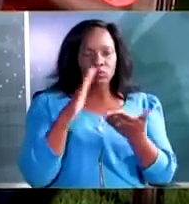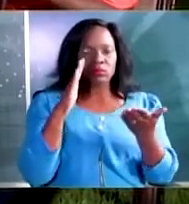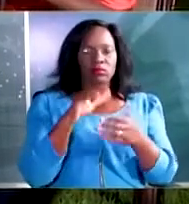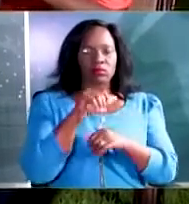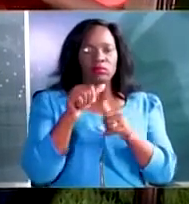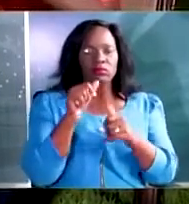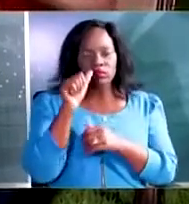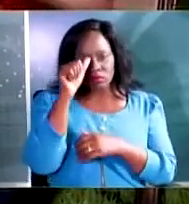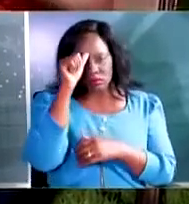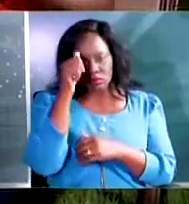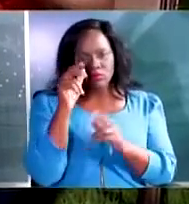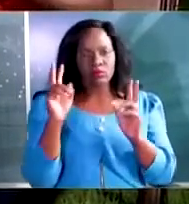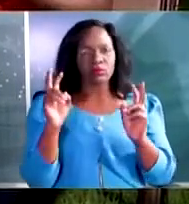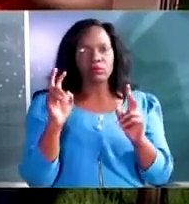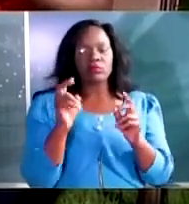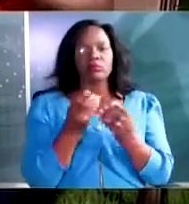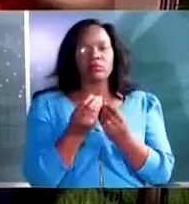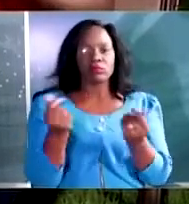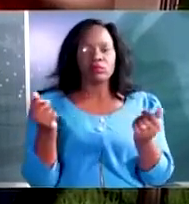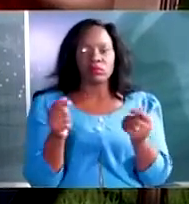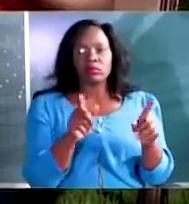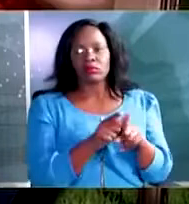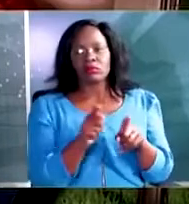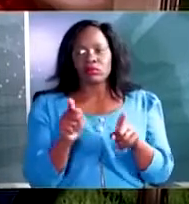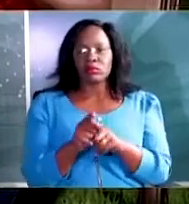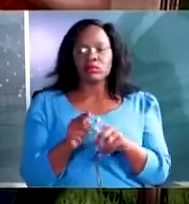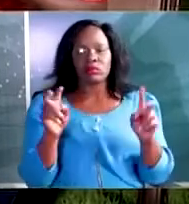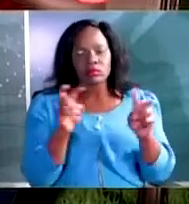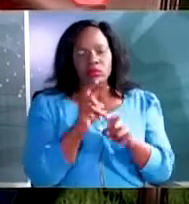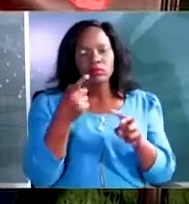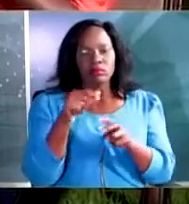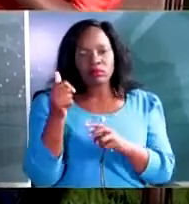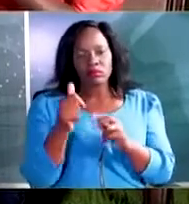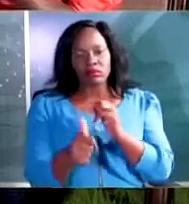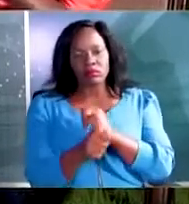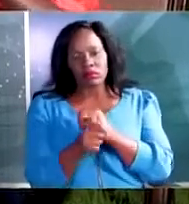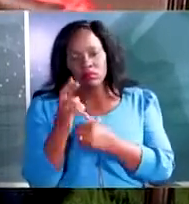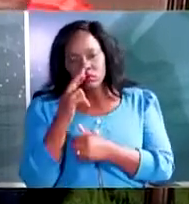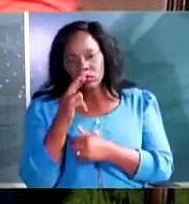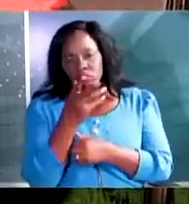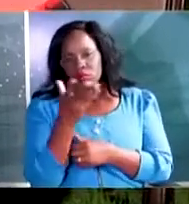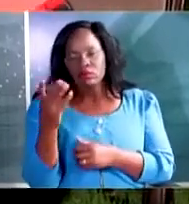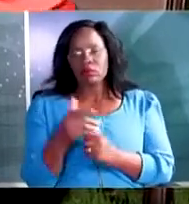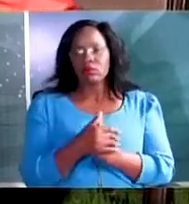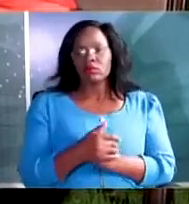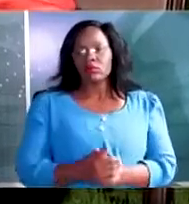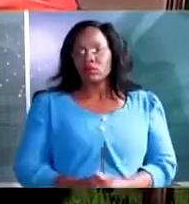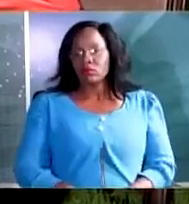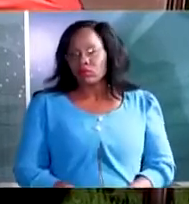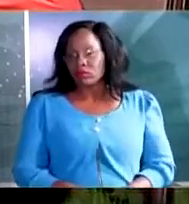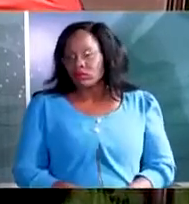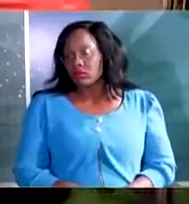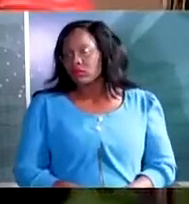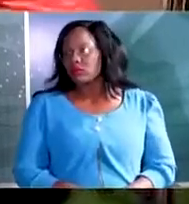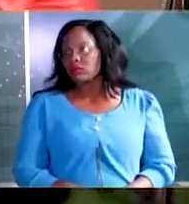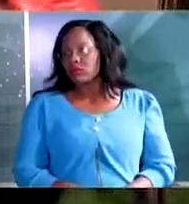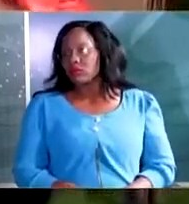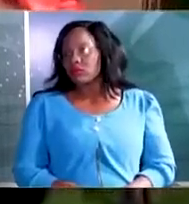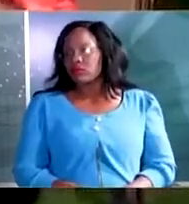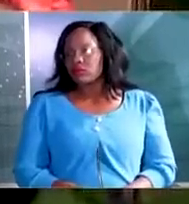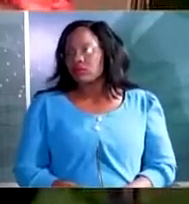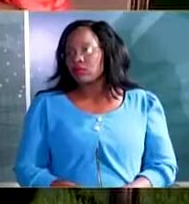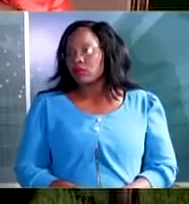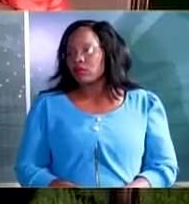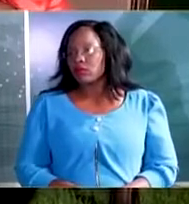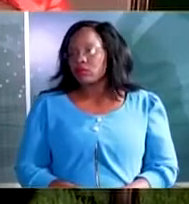matters intelligence solutions and also hunting for threats. Thank you so much, sir, for joining us. Thank you very much, Victoria. Right